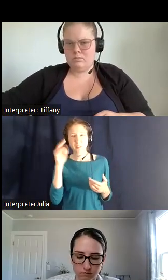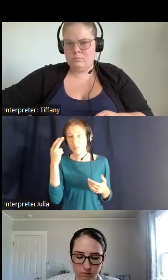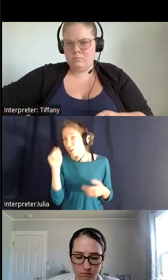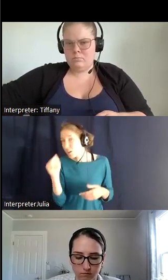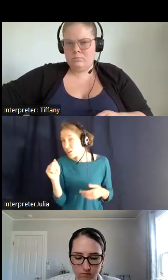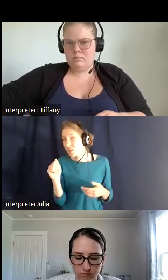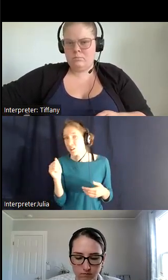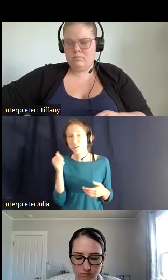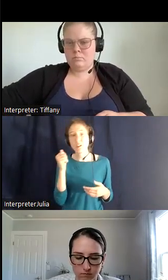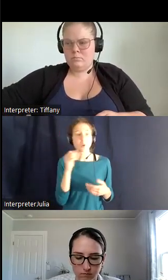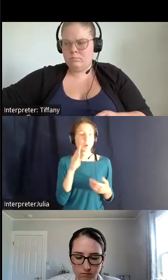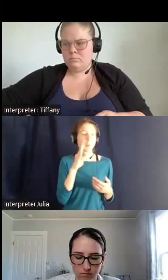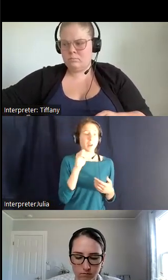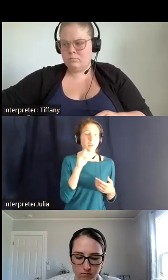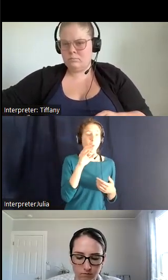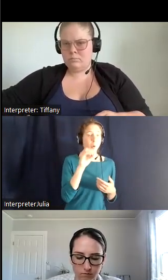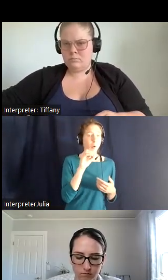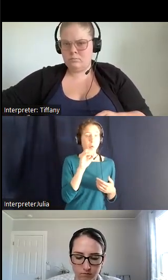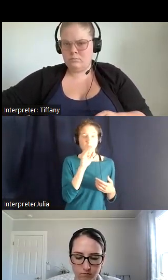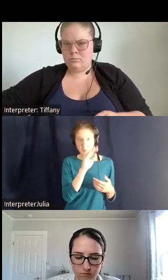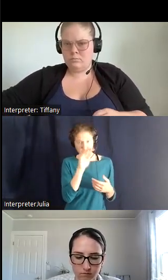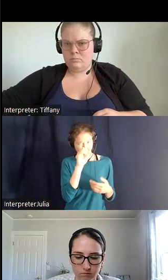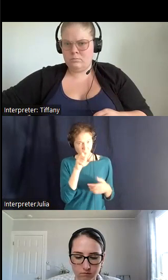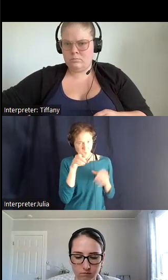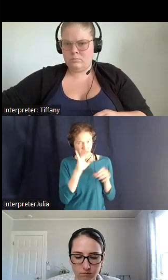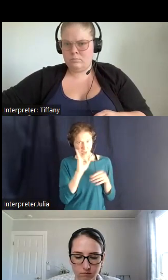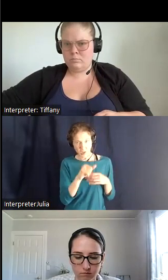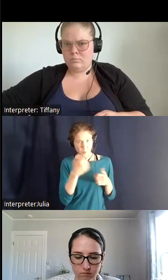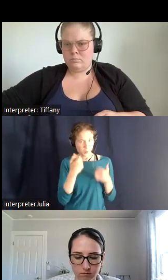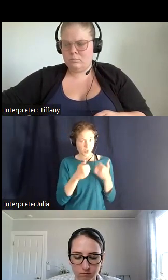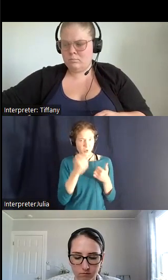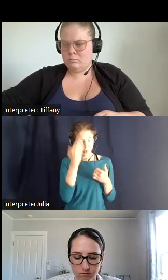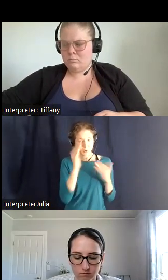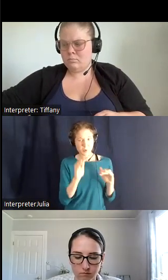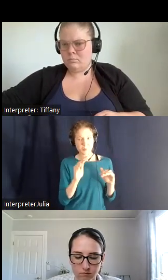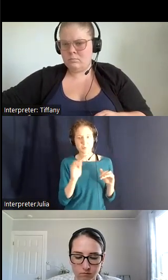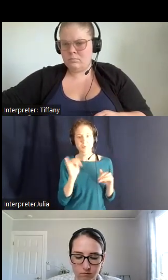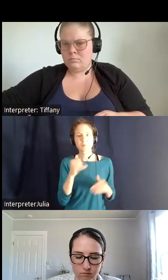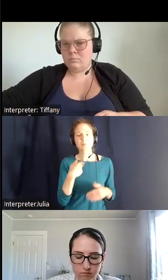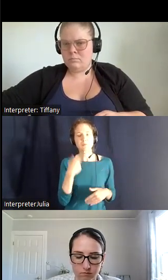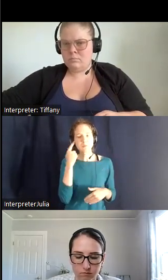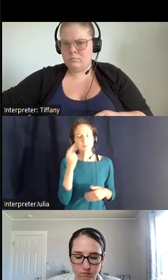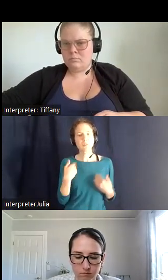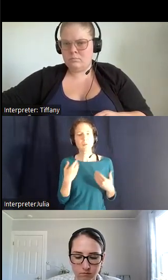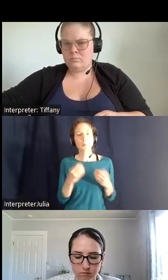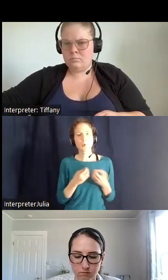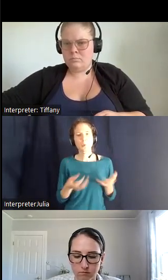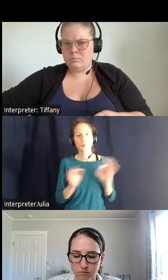we say to the BOSOs, you have to do that. And then I think there's really the larger question of